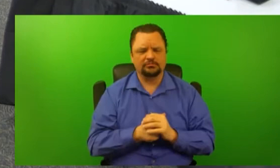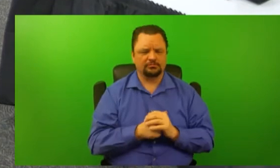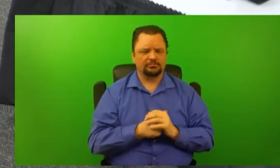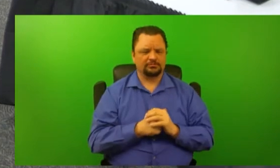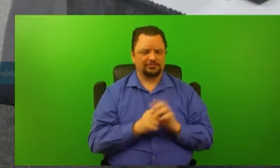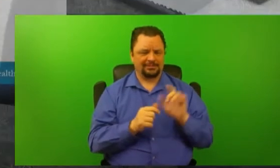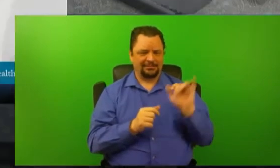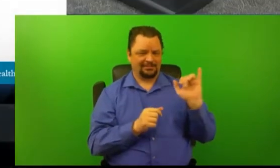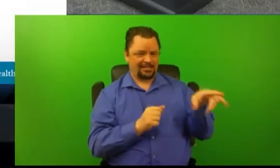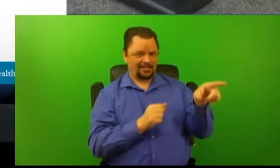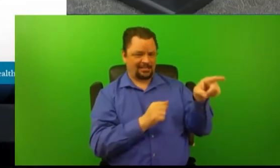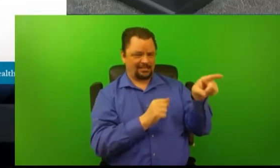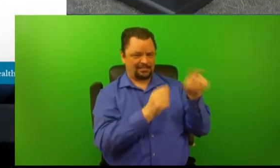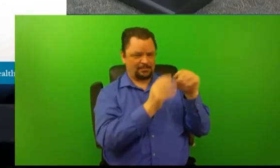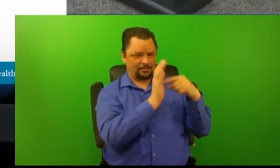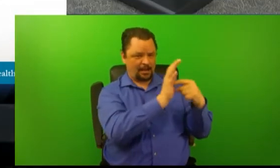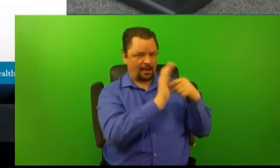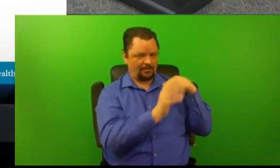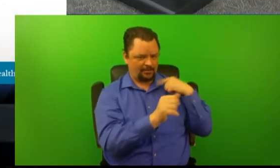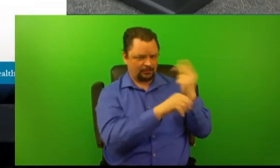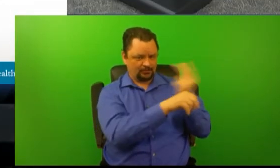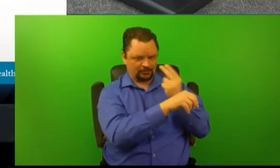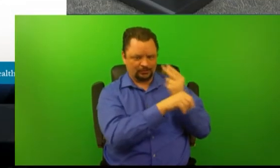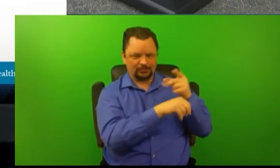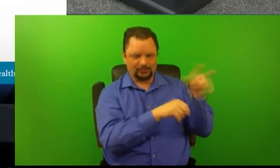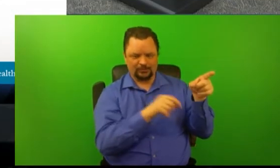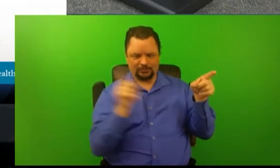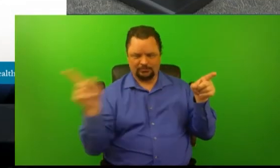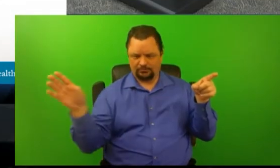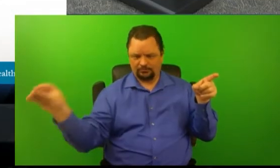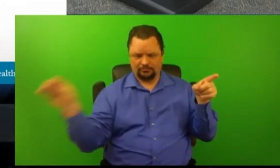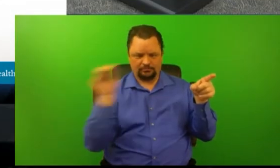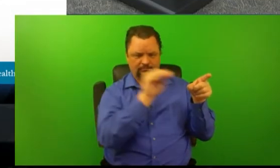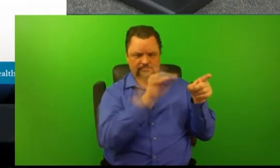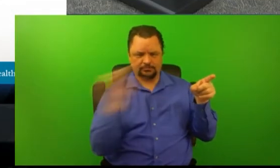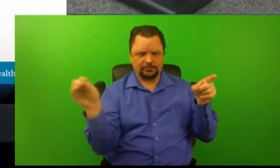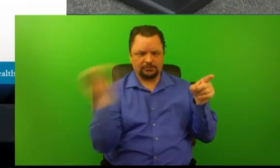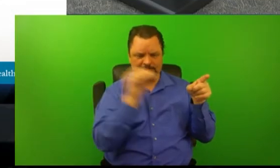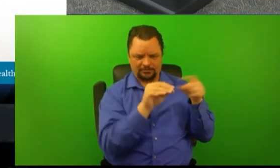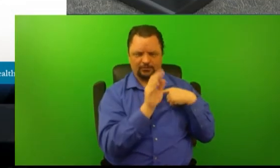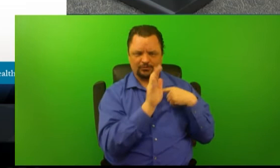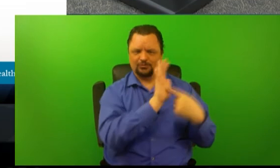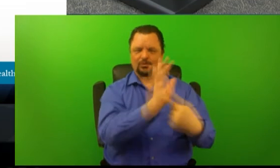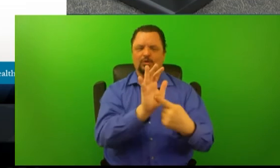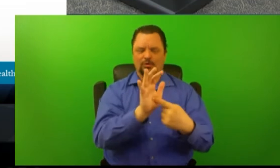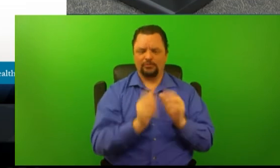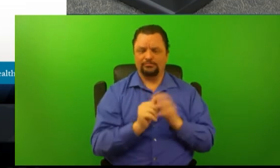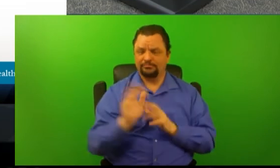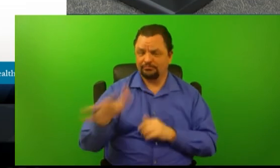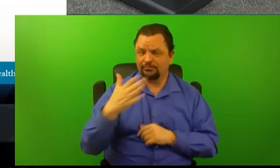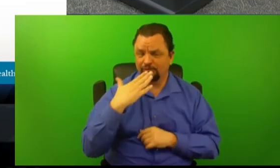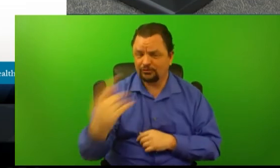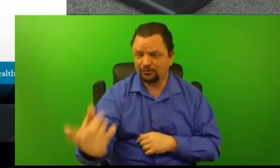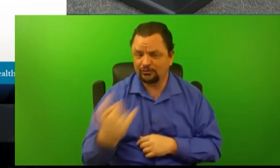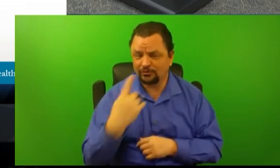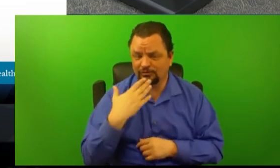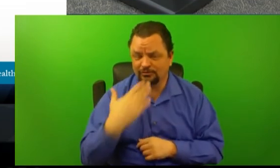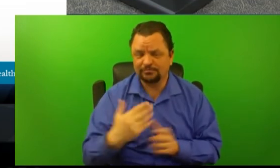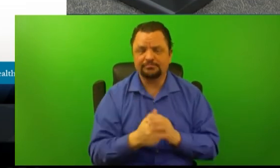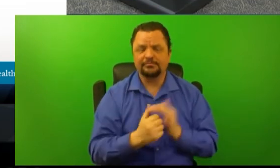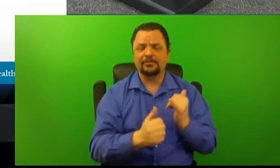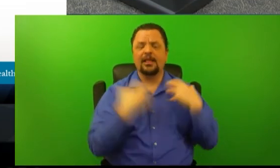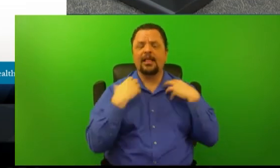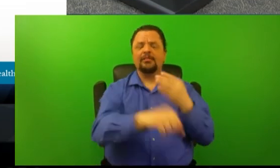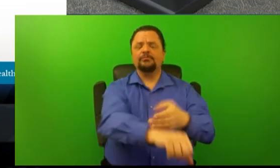question. So moving now to the community health improvement plan, like the community health assessment, this is required again